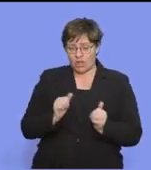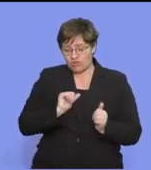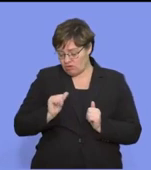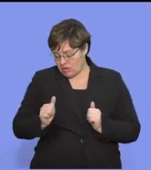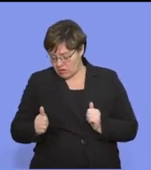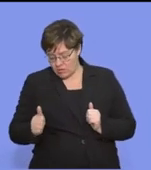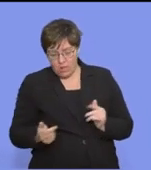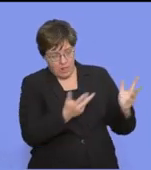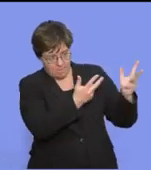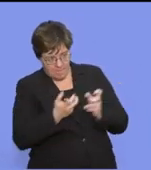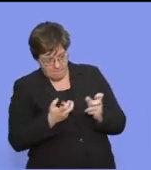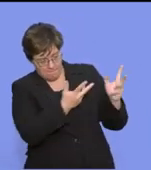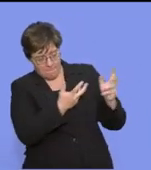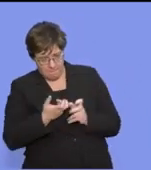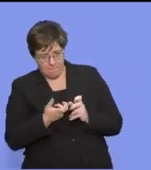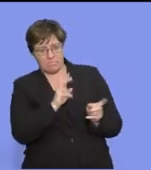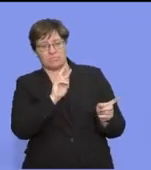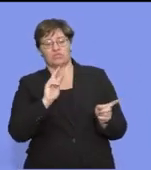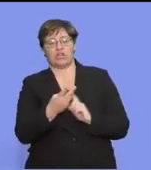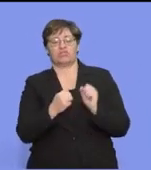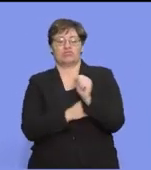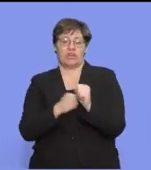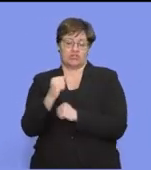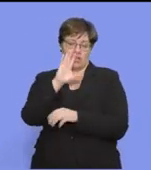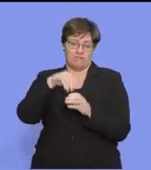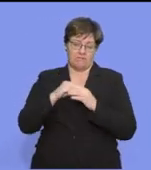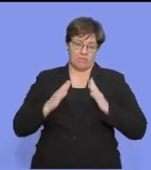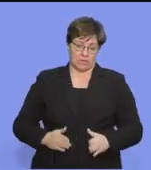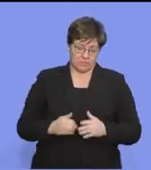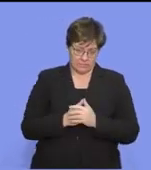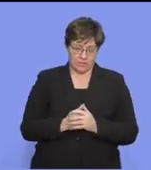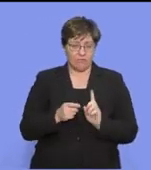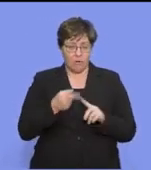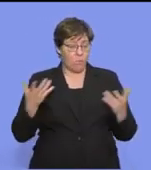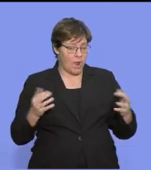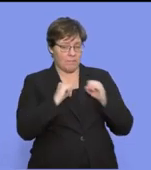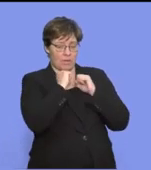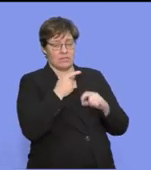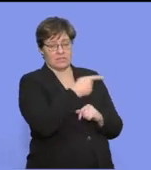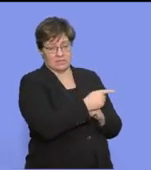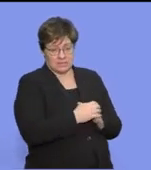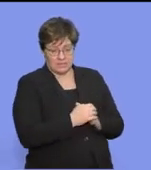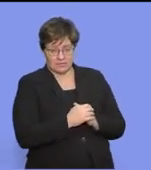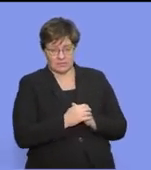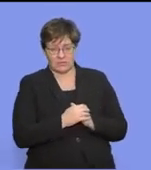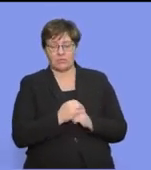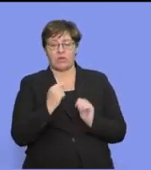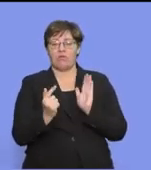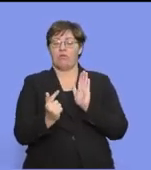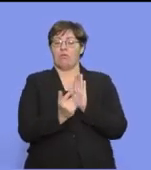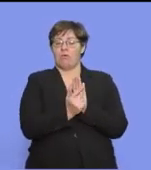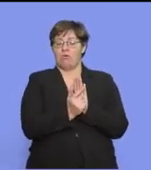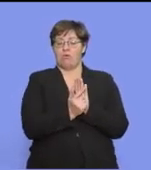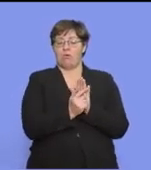generation would inherit these changed structures from their parents. And that's he called the law